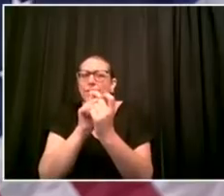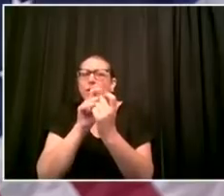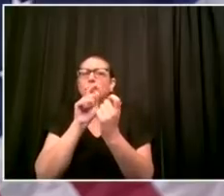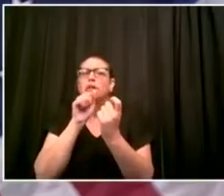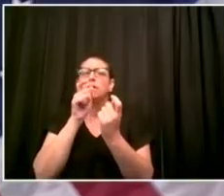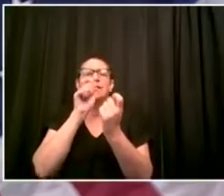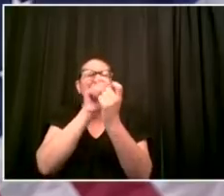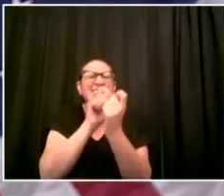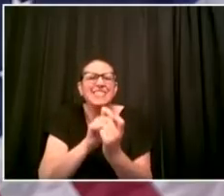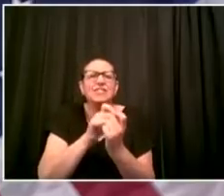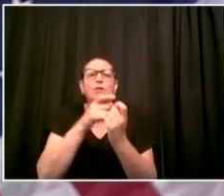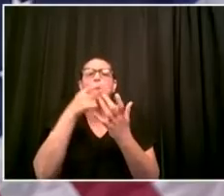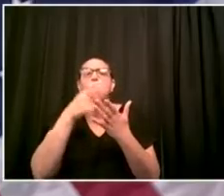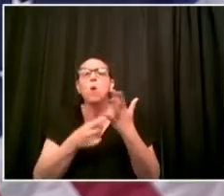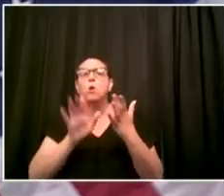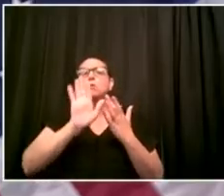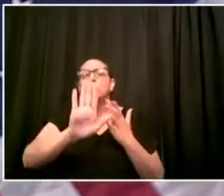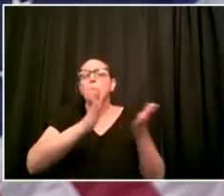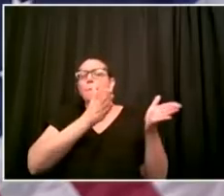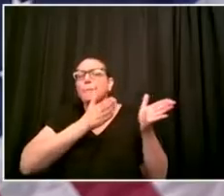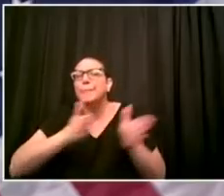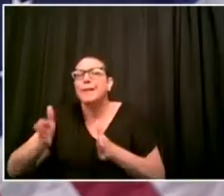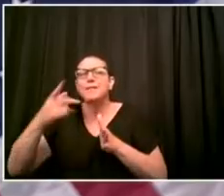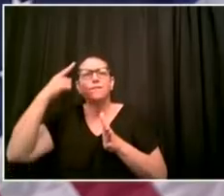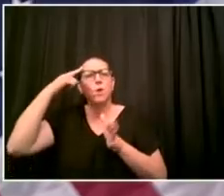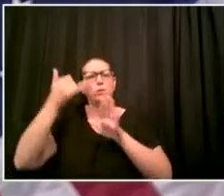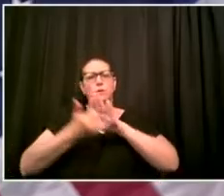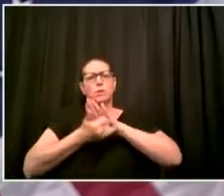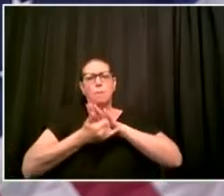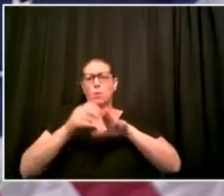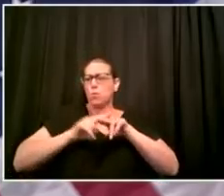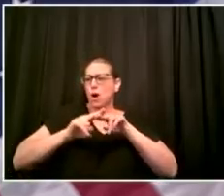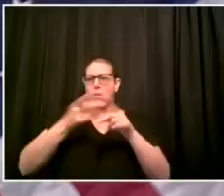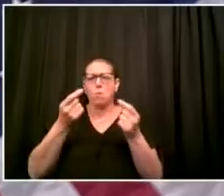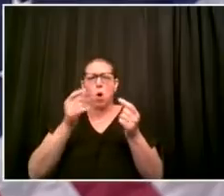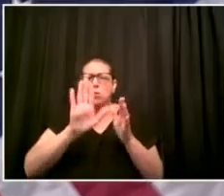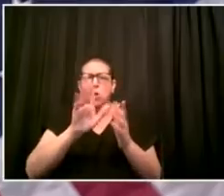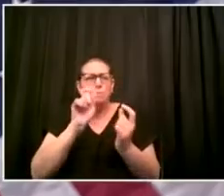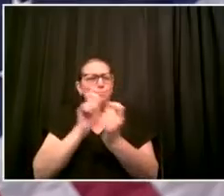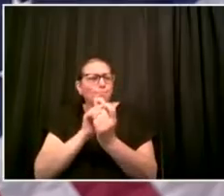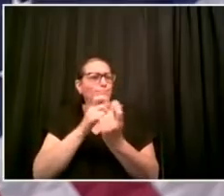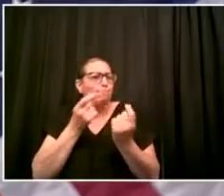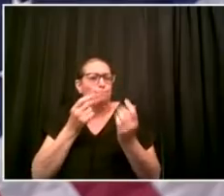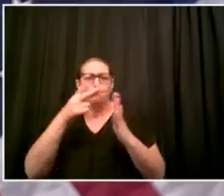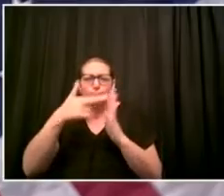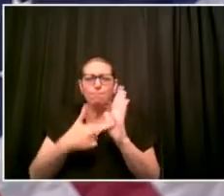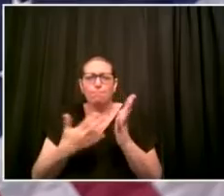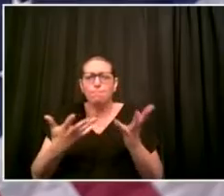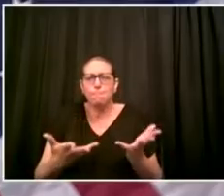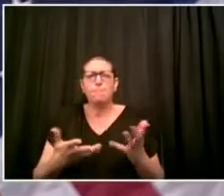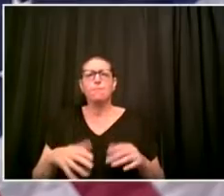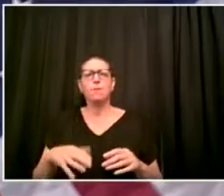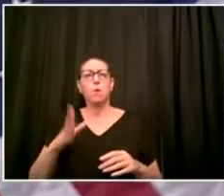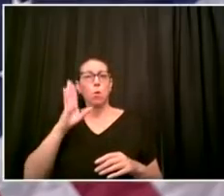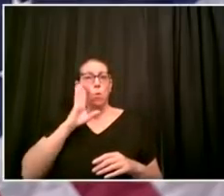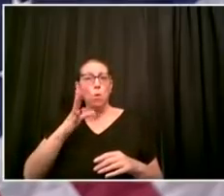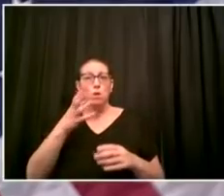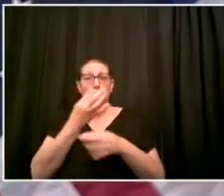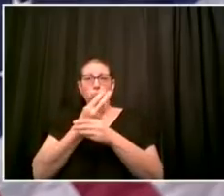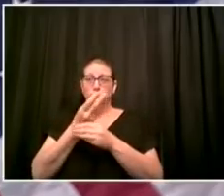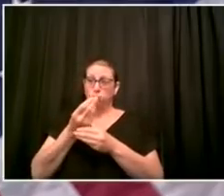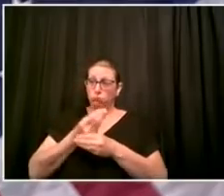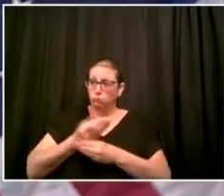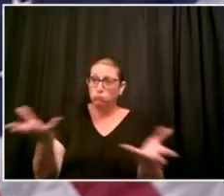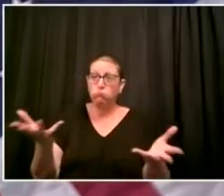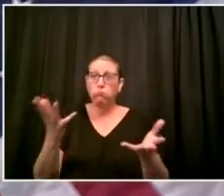mask? Does that create problems with disposing of the masks? What specifically has